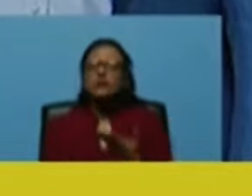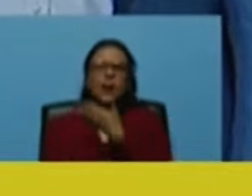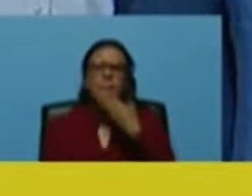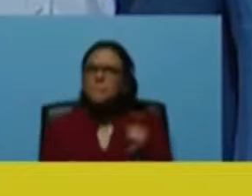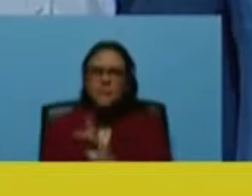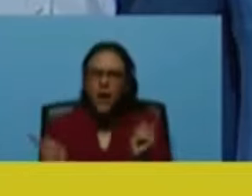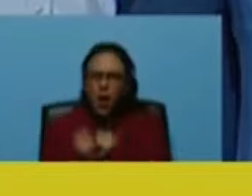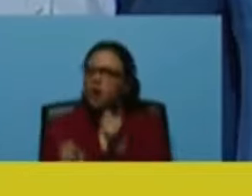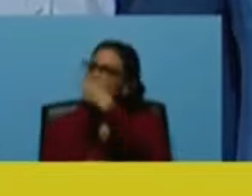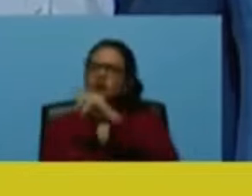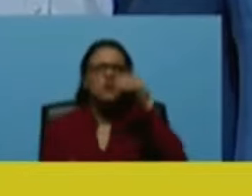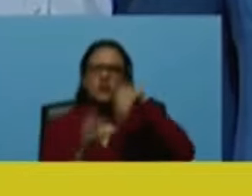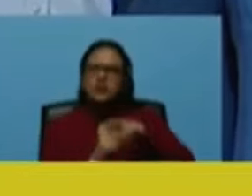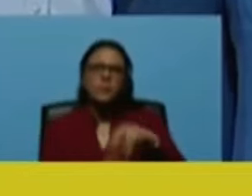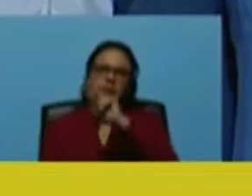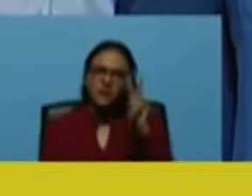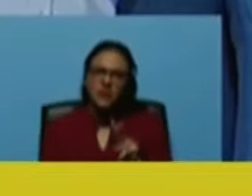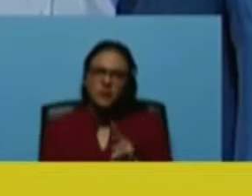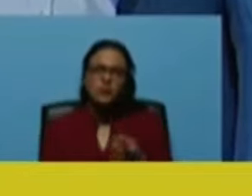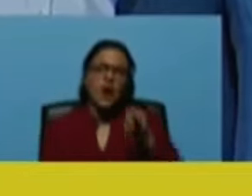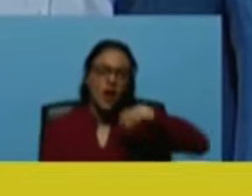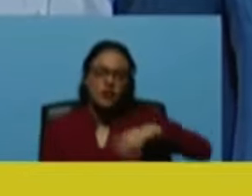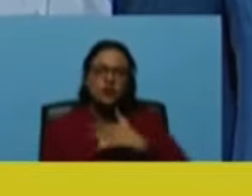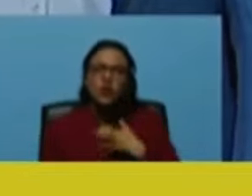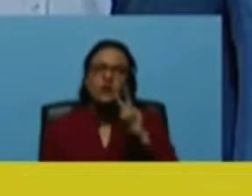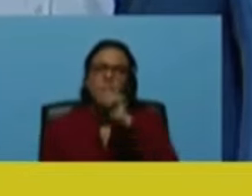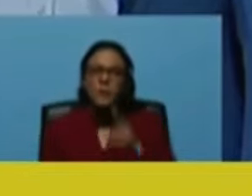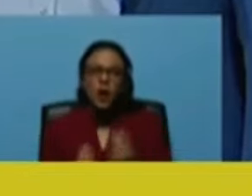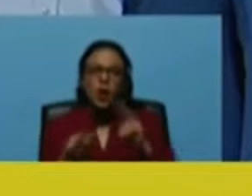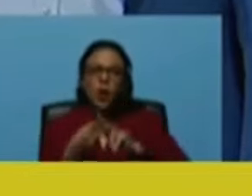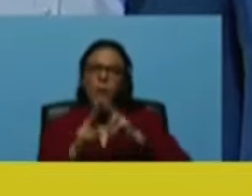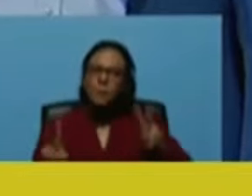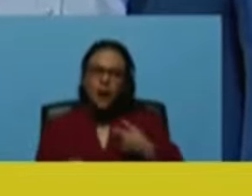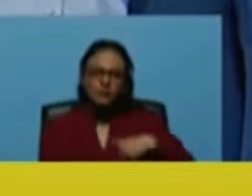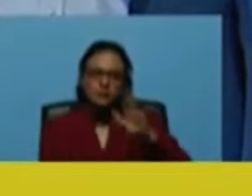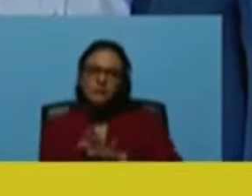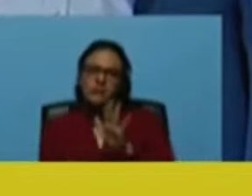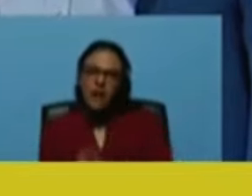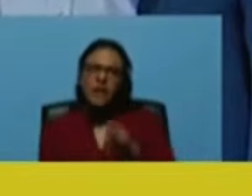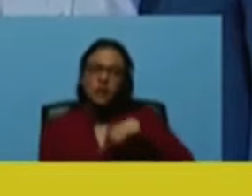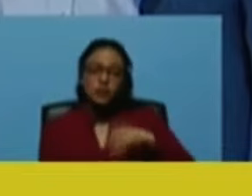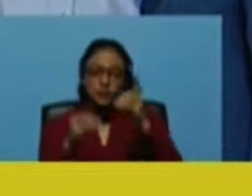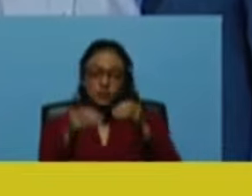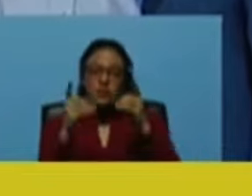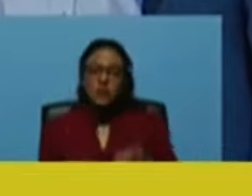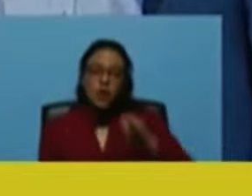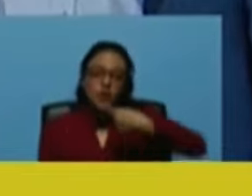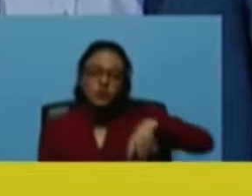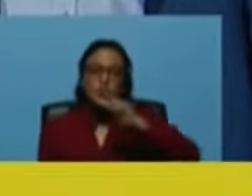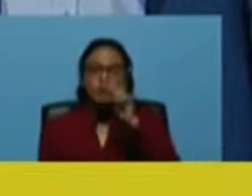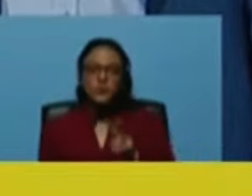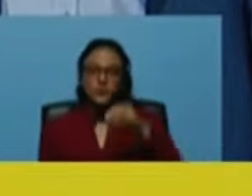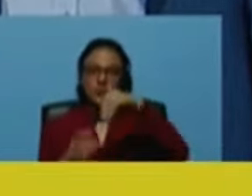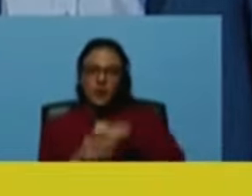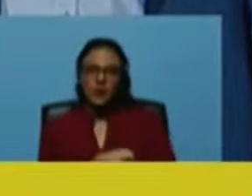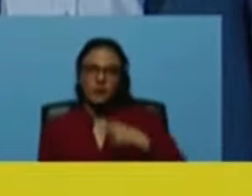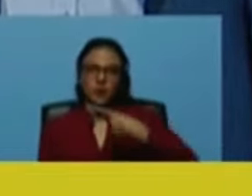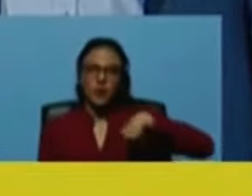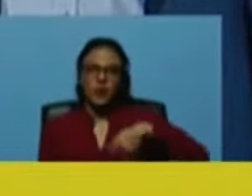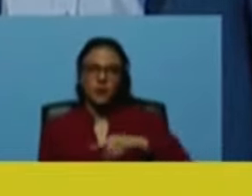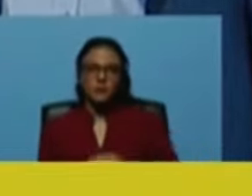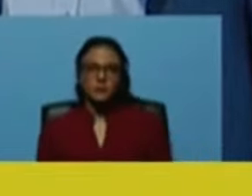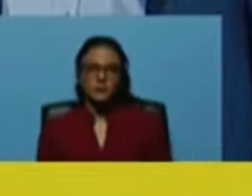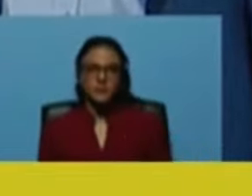recognized other government. Conclusion: Venezuela wants peace,